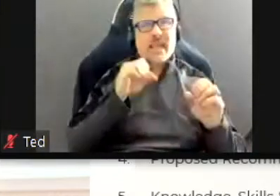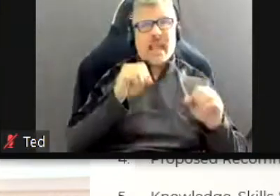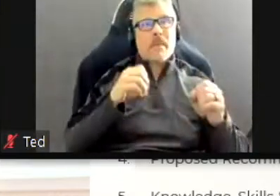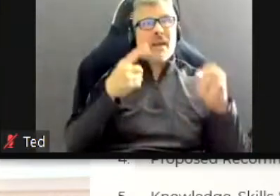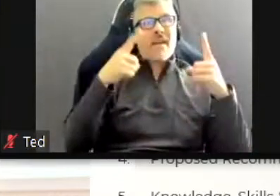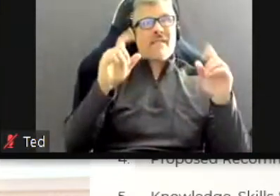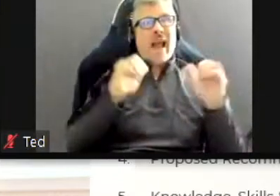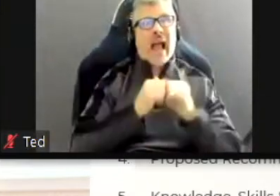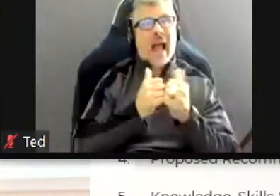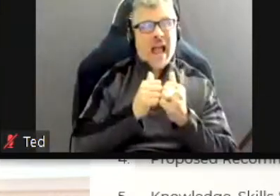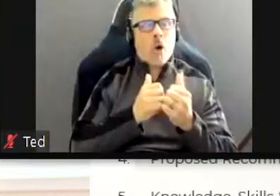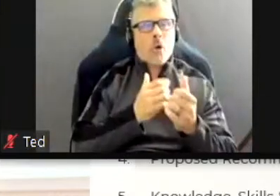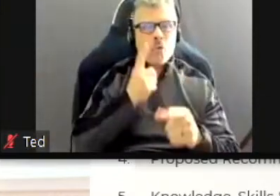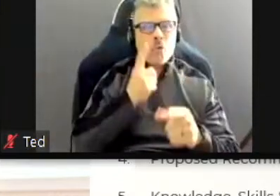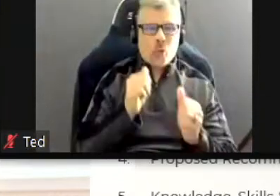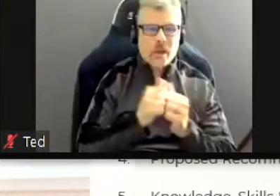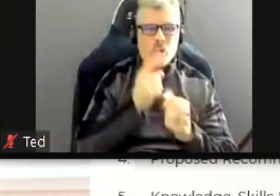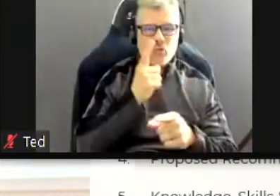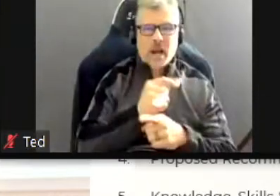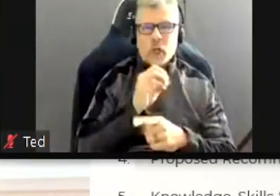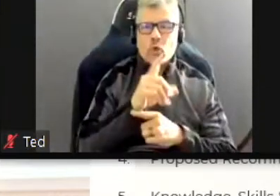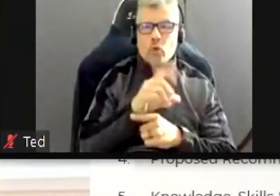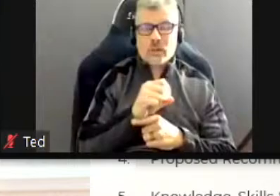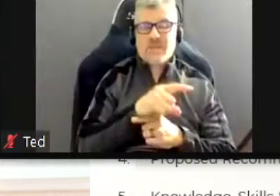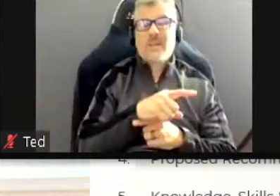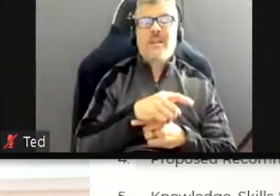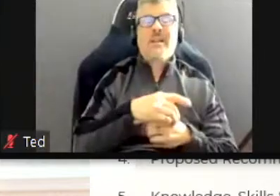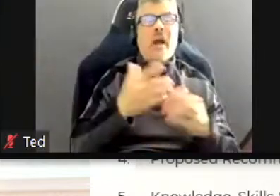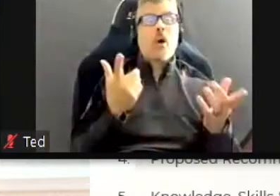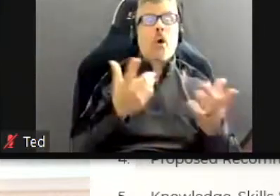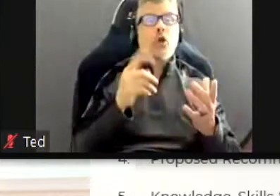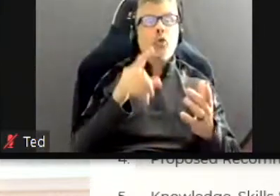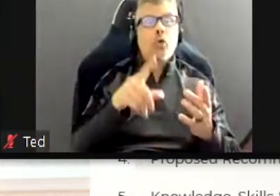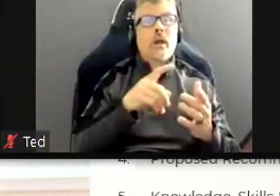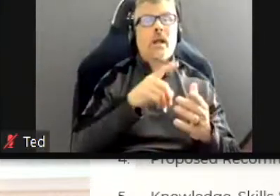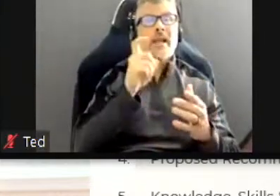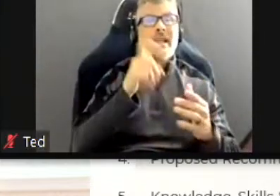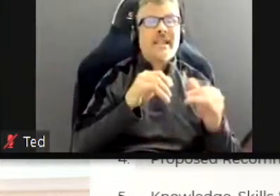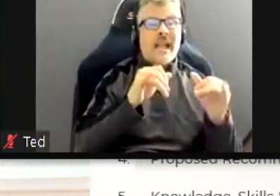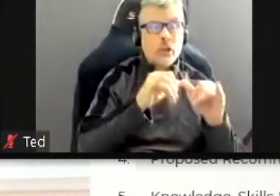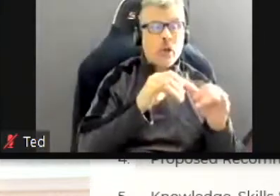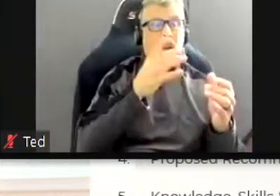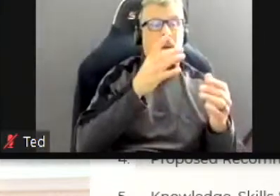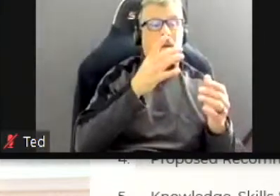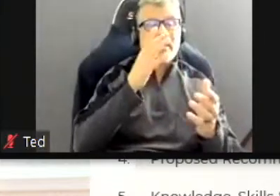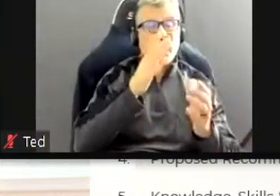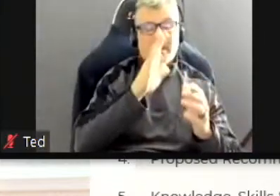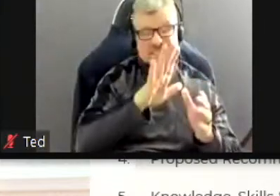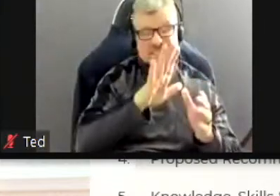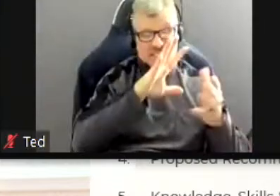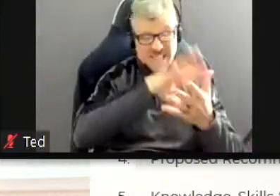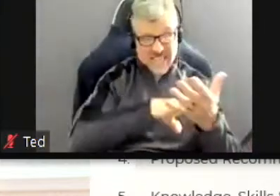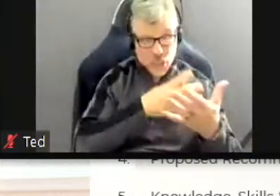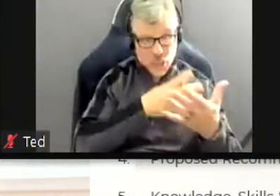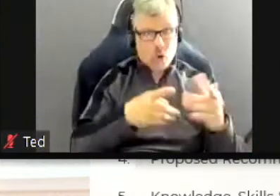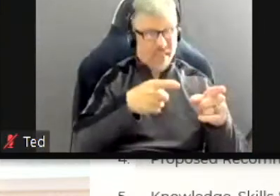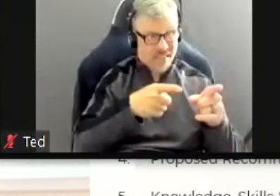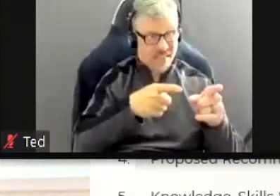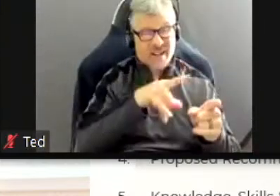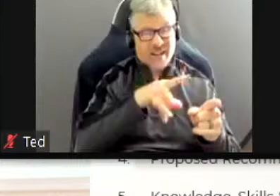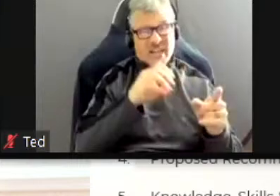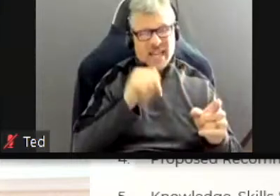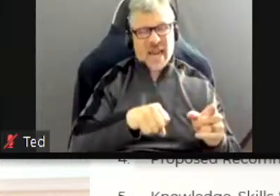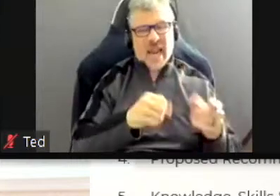right tools. One such tool is engineering master scheduling by school administrators in a way that facilitates